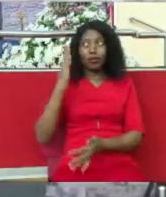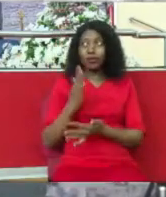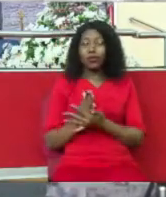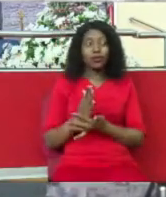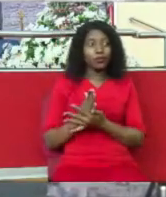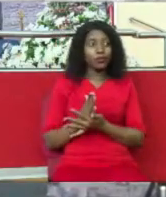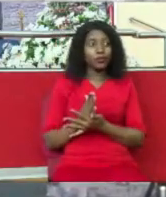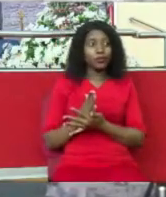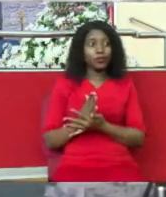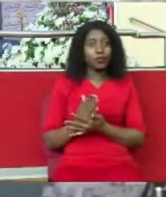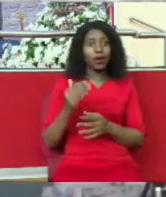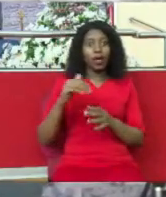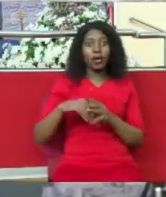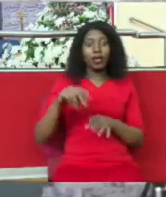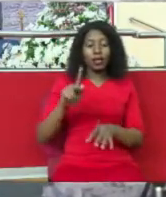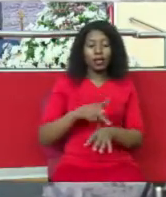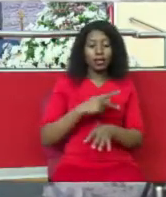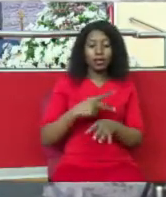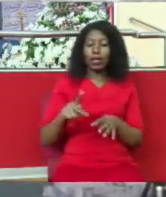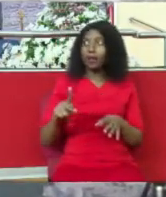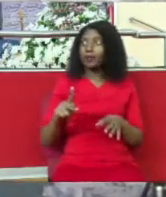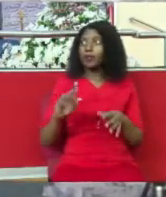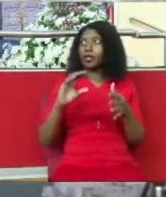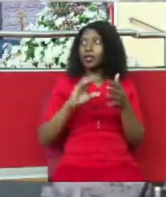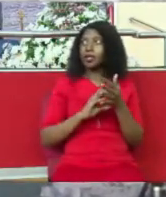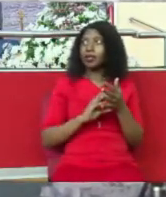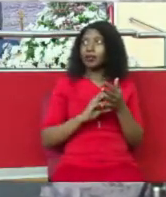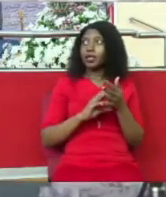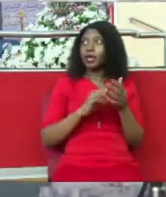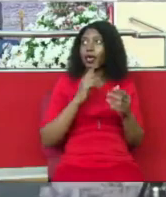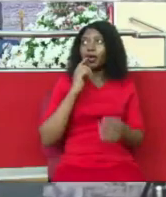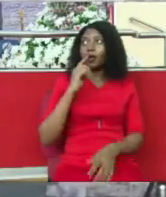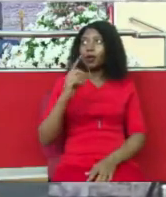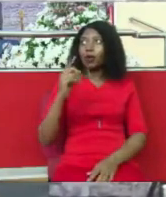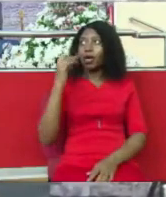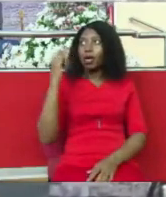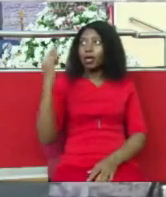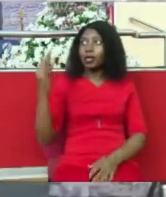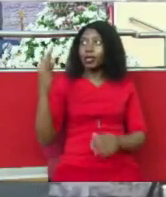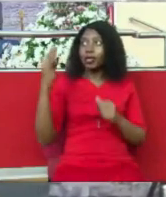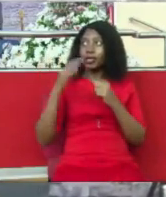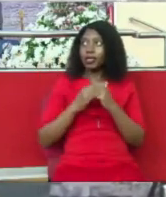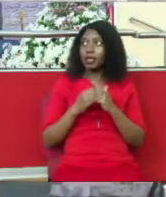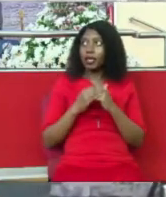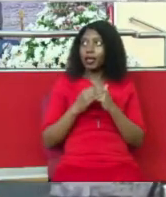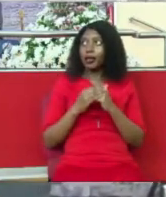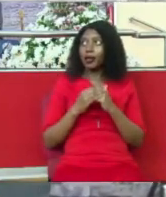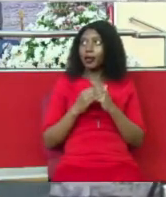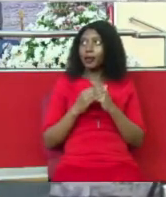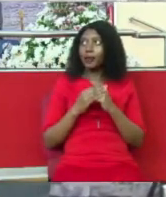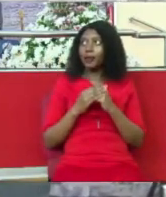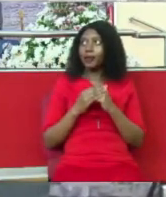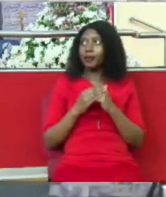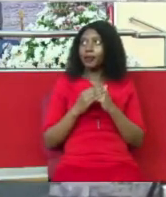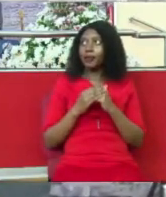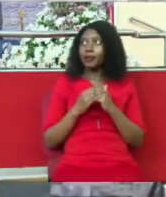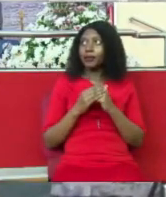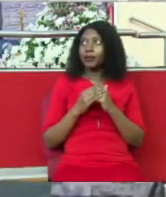In Psalms chapter 139 verse 7 to 12, the psalmist brings us to